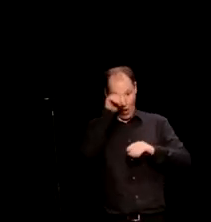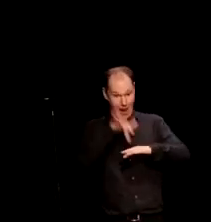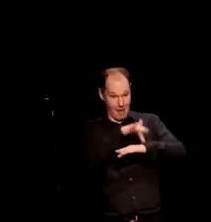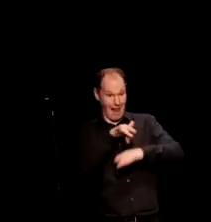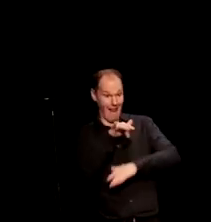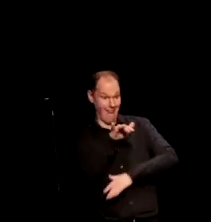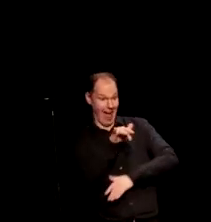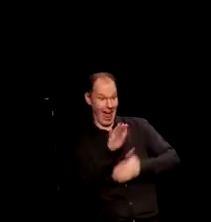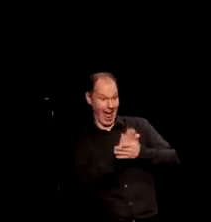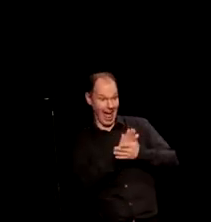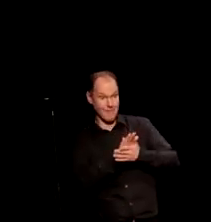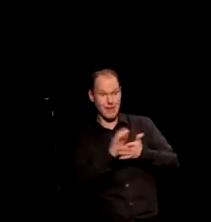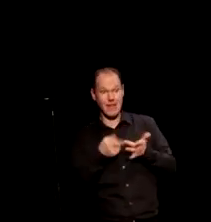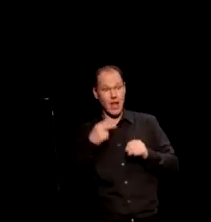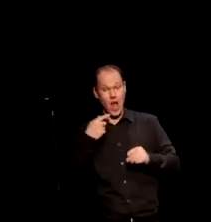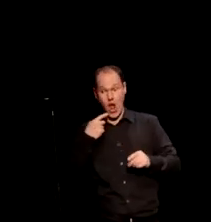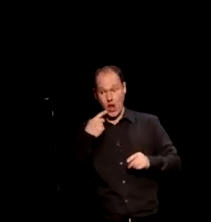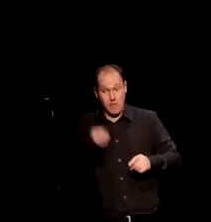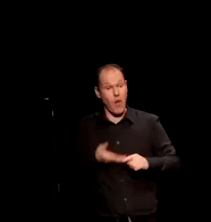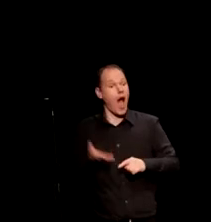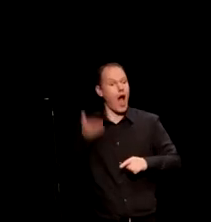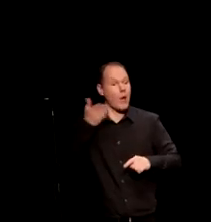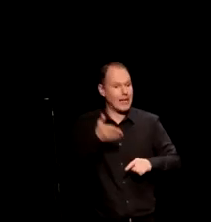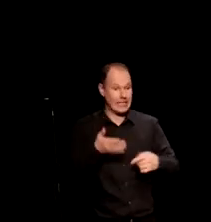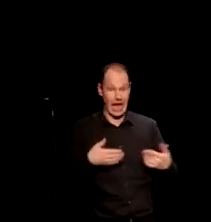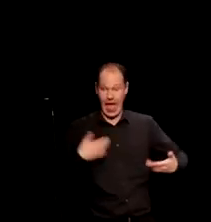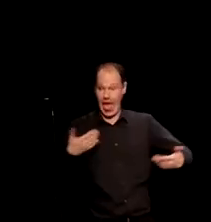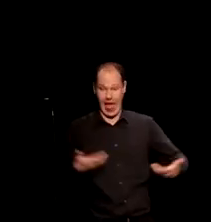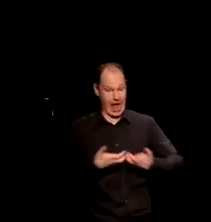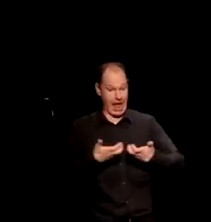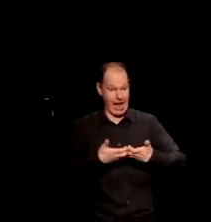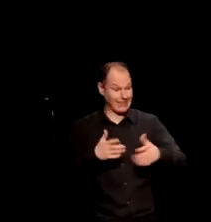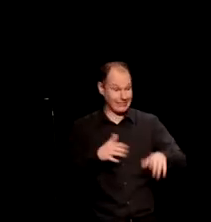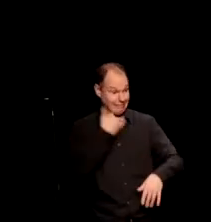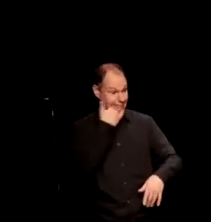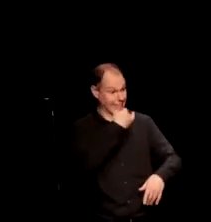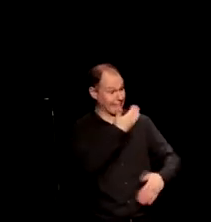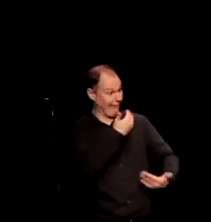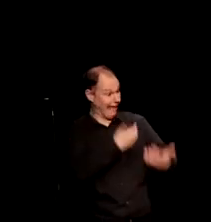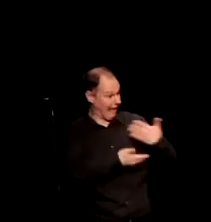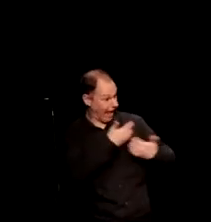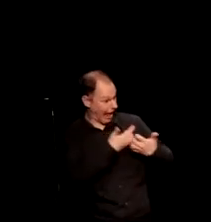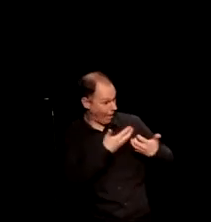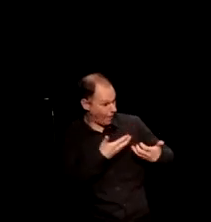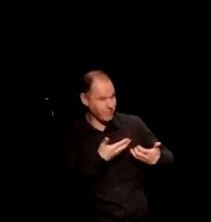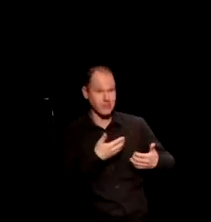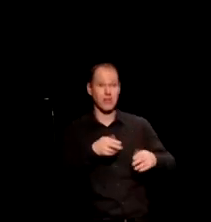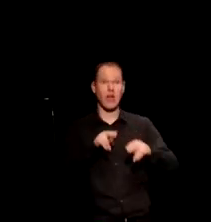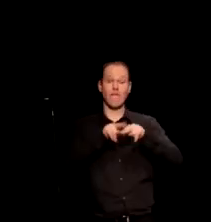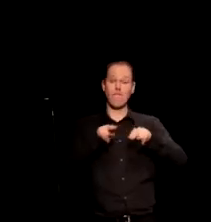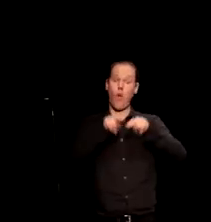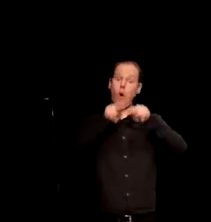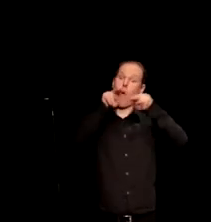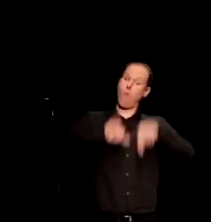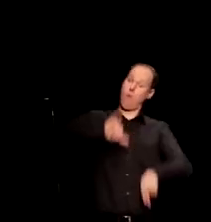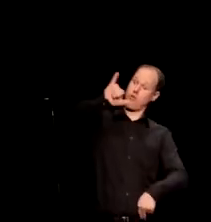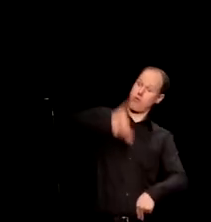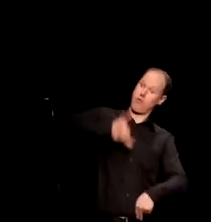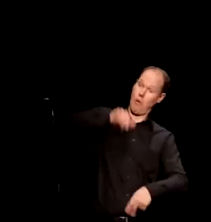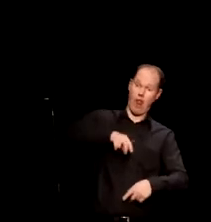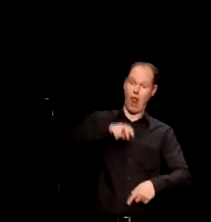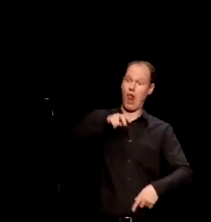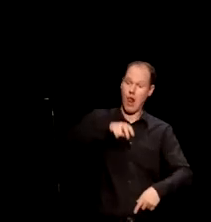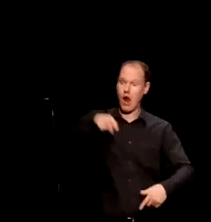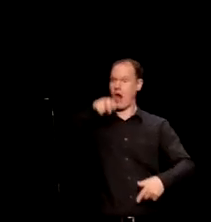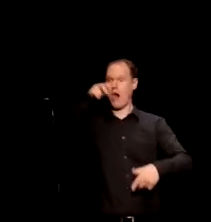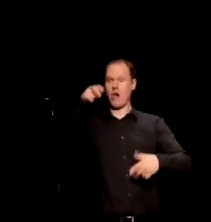there tomorrow, I'd have to give you a ring and say, Cara, give me a hand. Because I wouldn't know. I know which floor to go to and say the right,